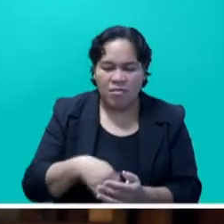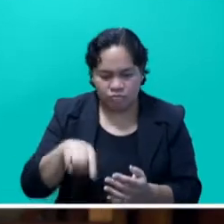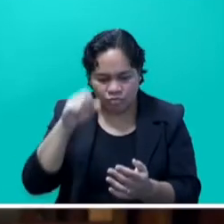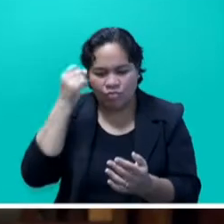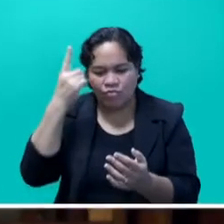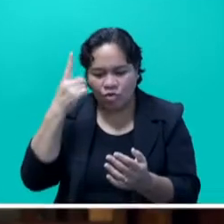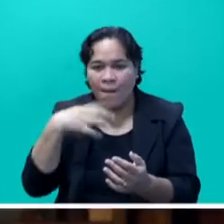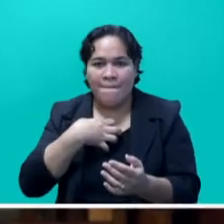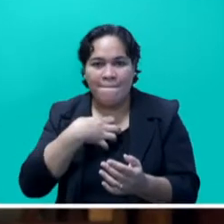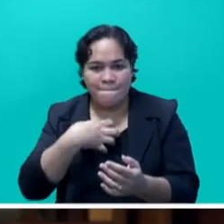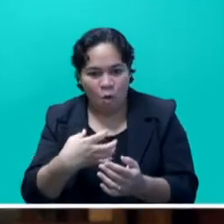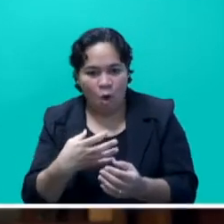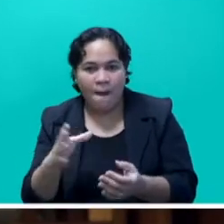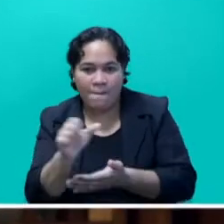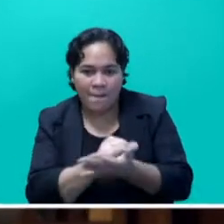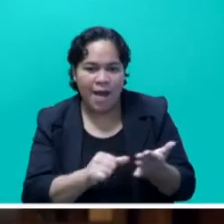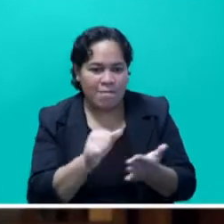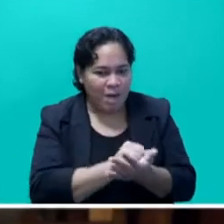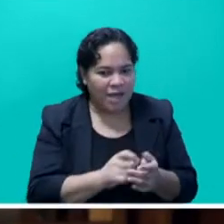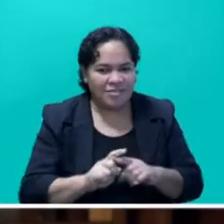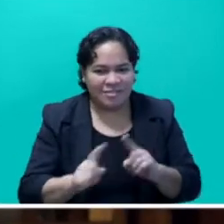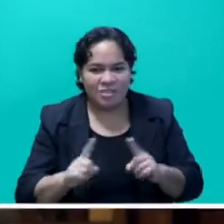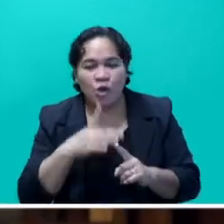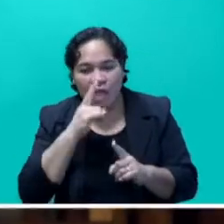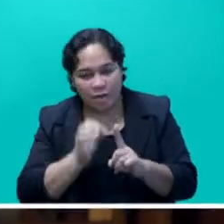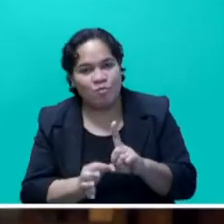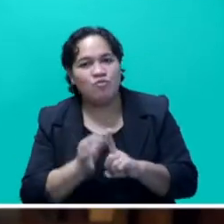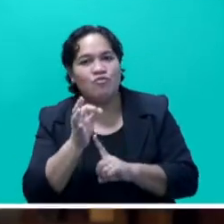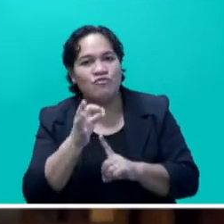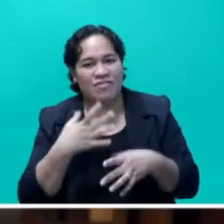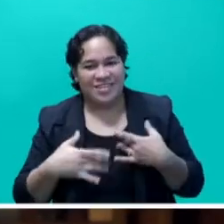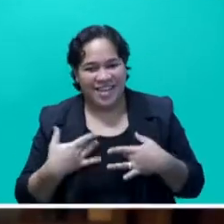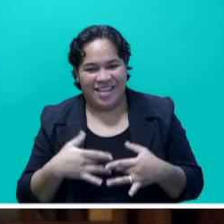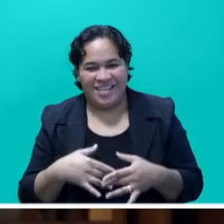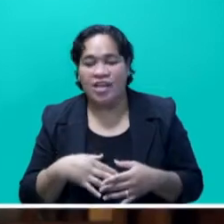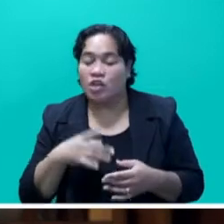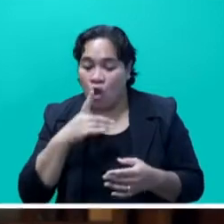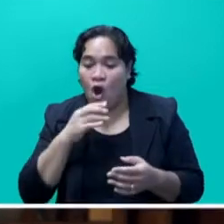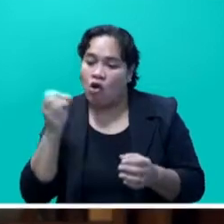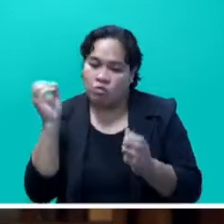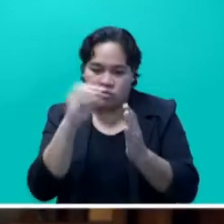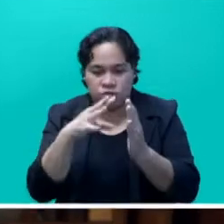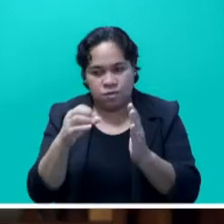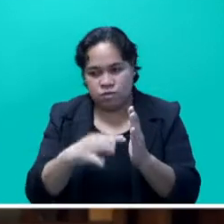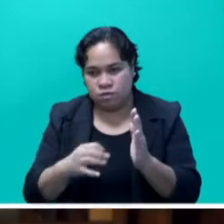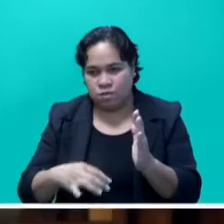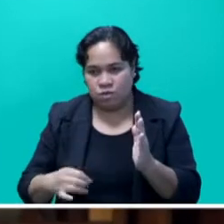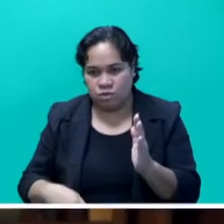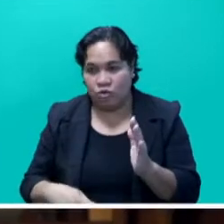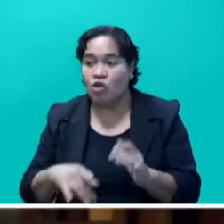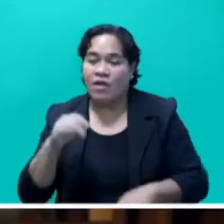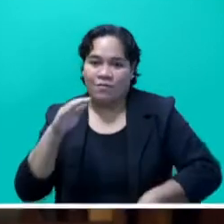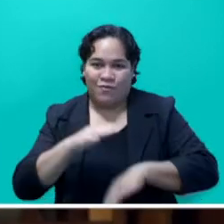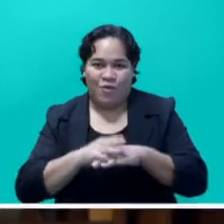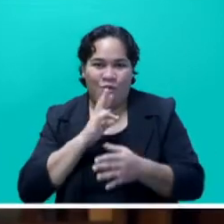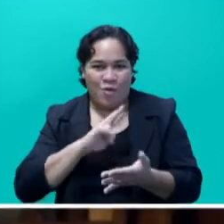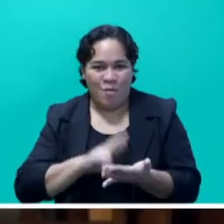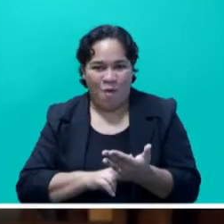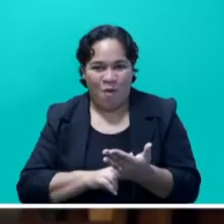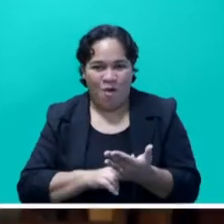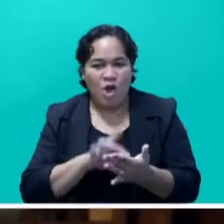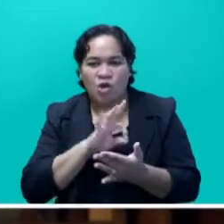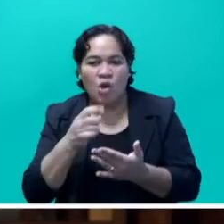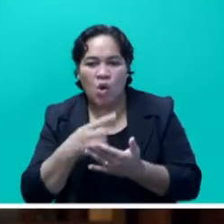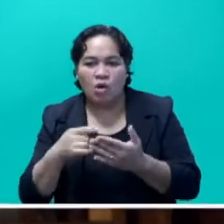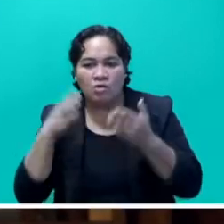you can improve your financial situation. All that gets reported, and that provides a complete information to